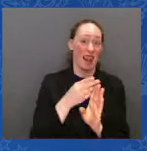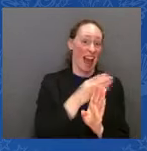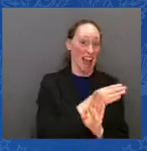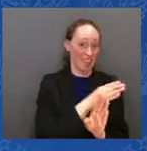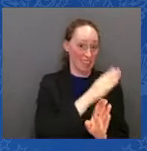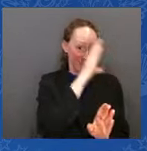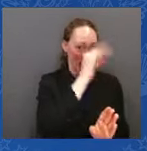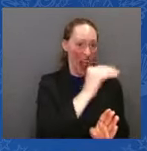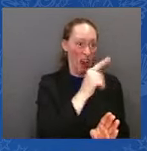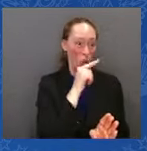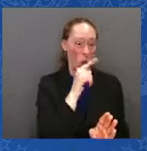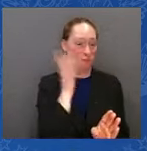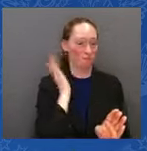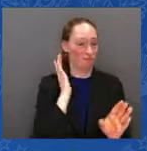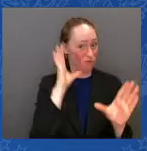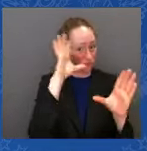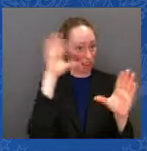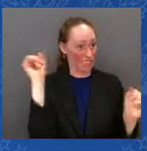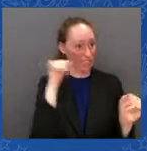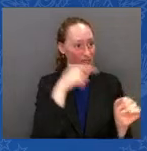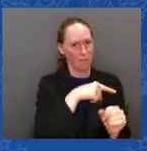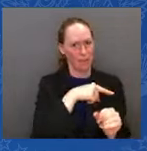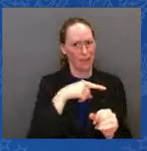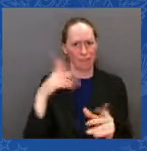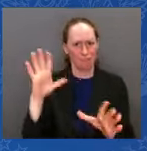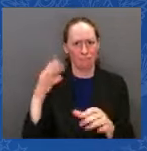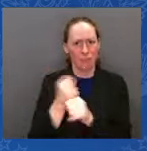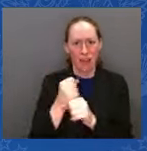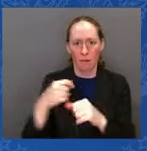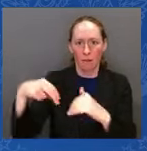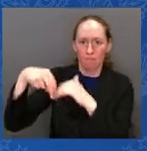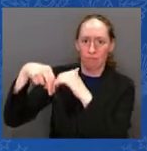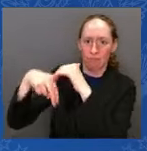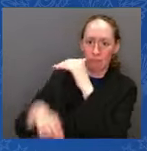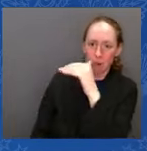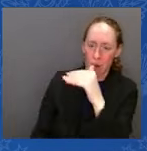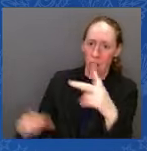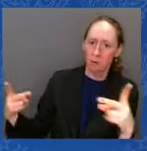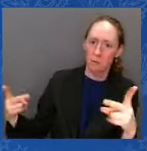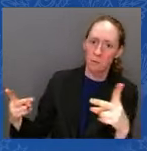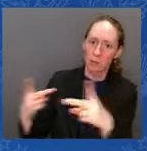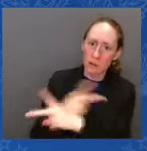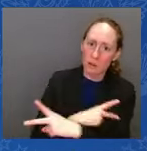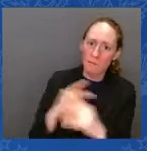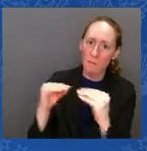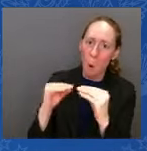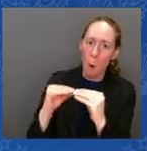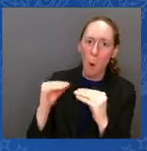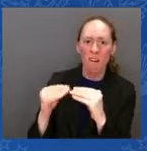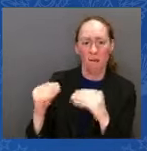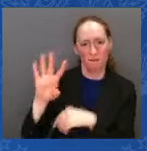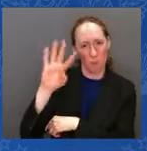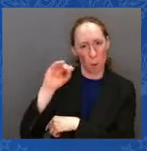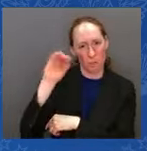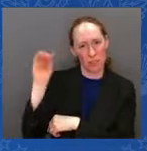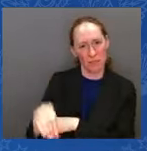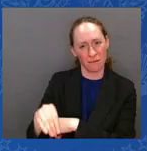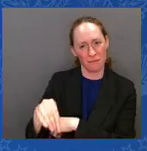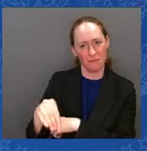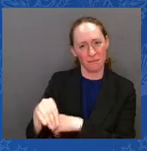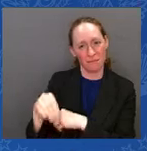the total national debt by 40% in just 4 years. Over the last decade, the single